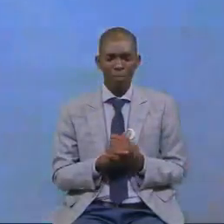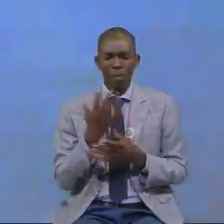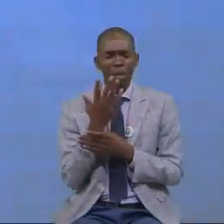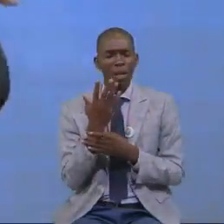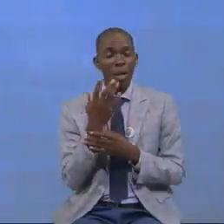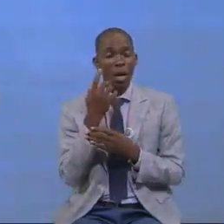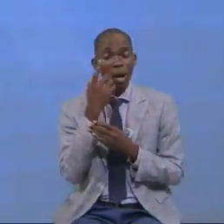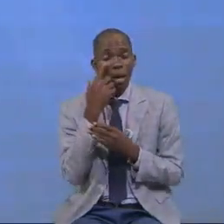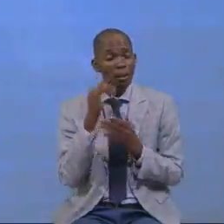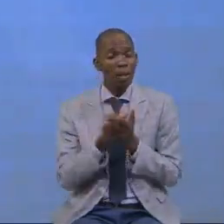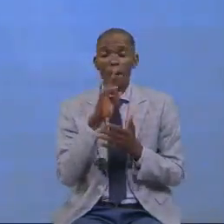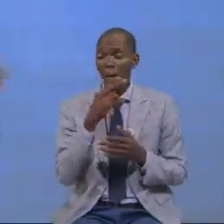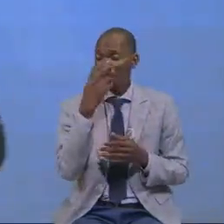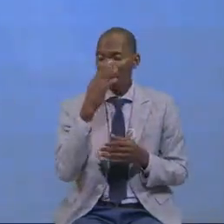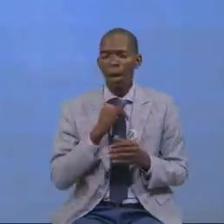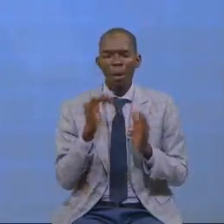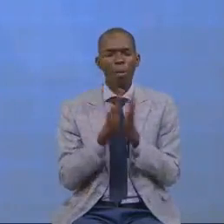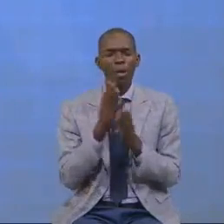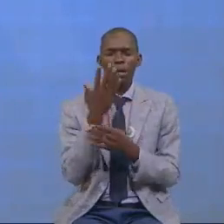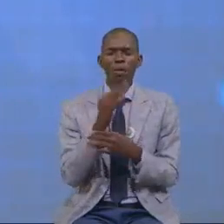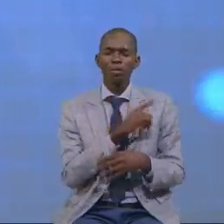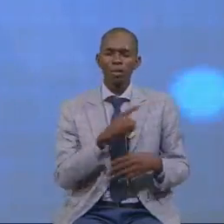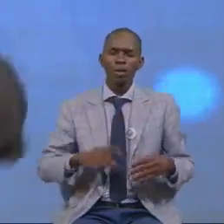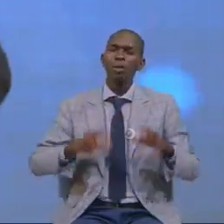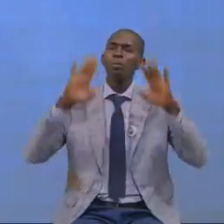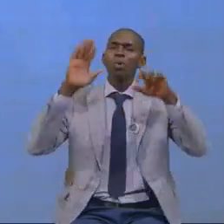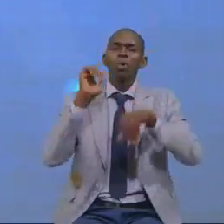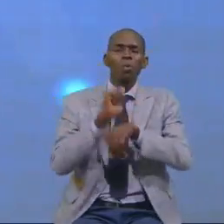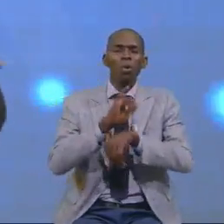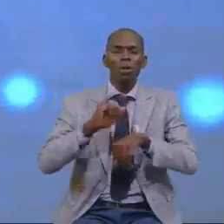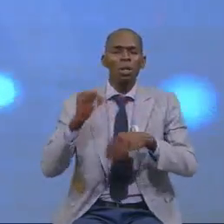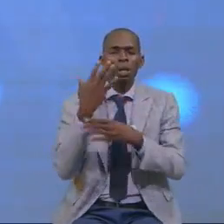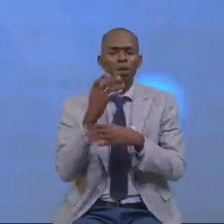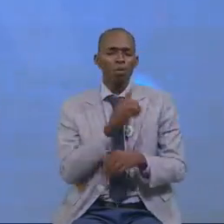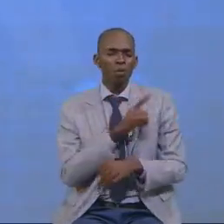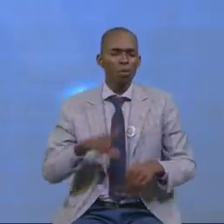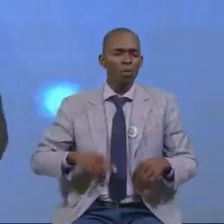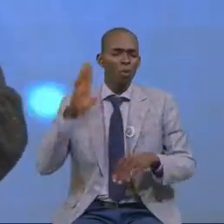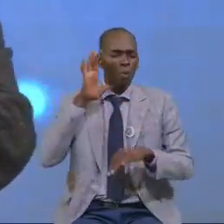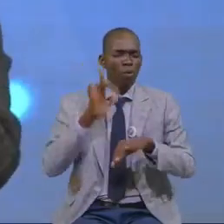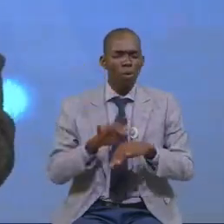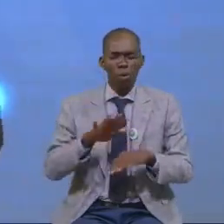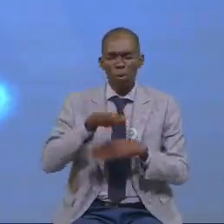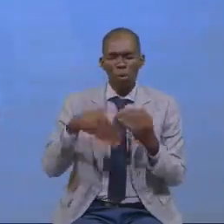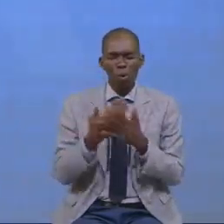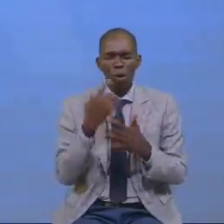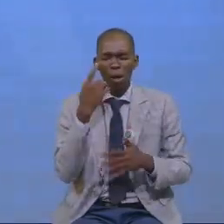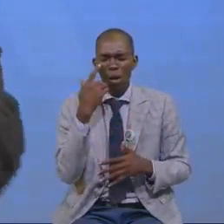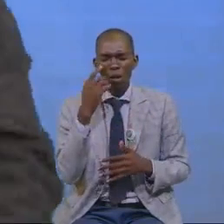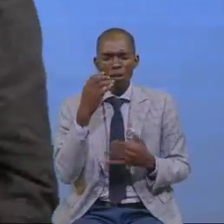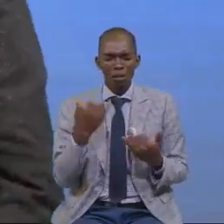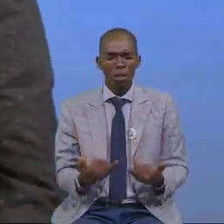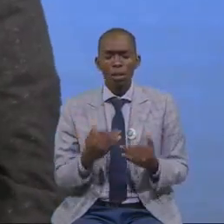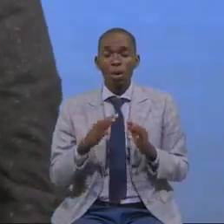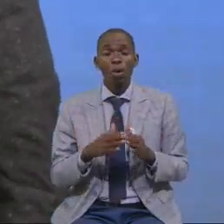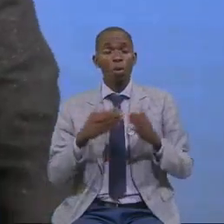blind, I pray the hand of the Lord, miracle working hand of the Lord, will touch those eyes now. Open